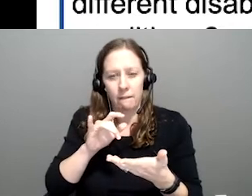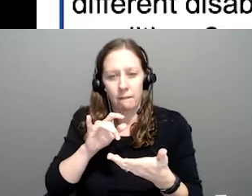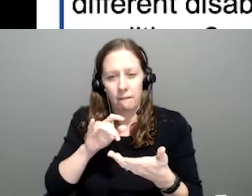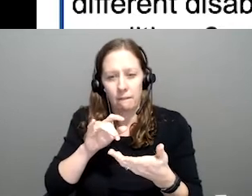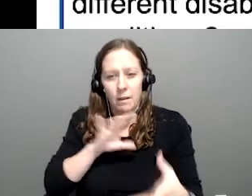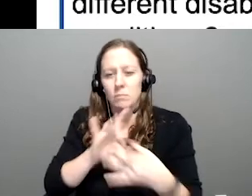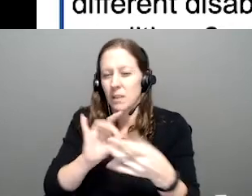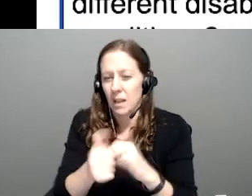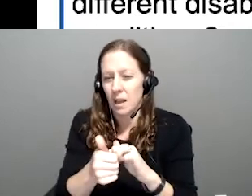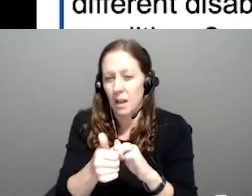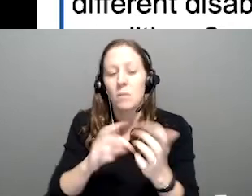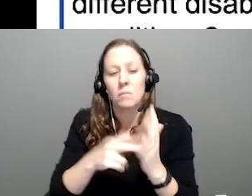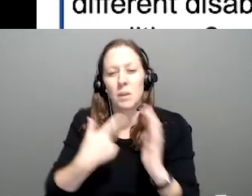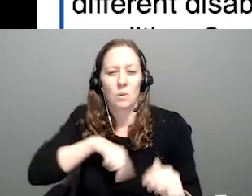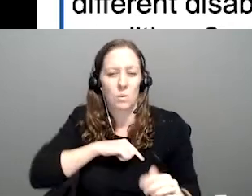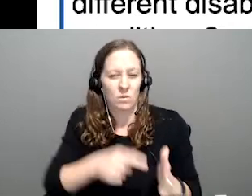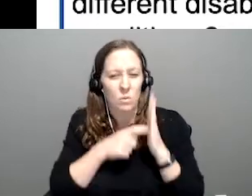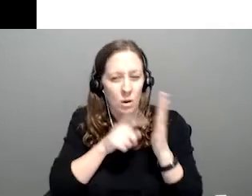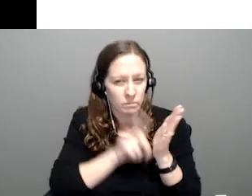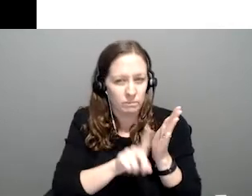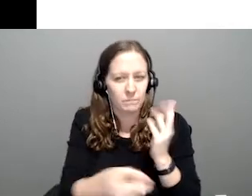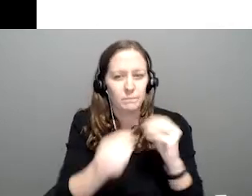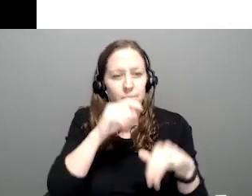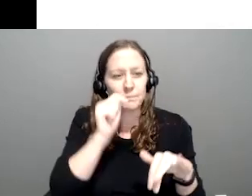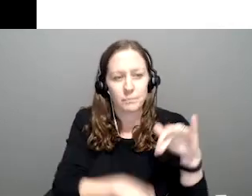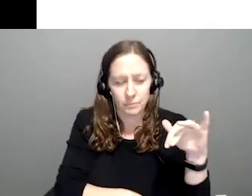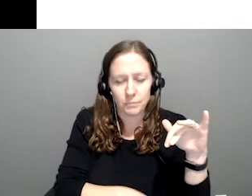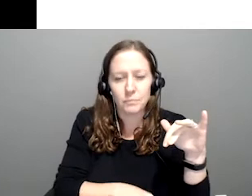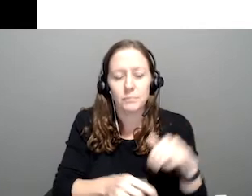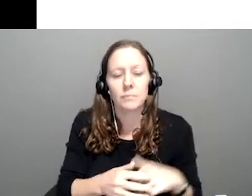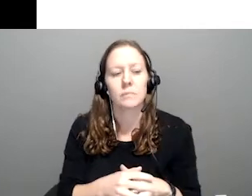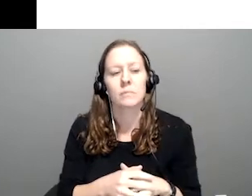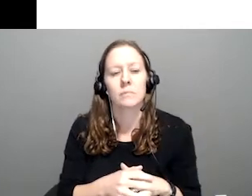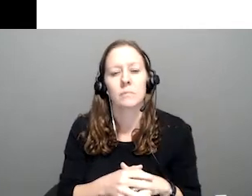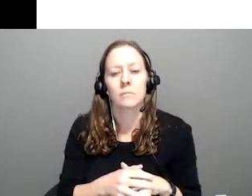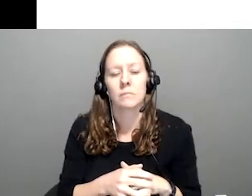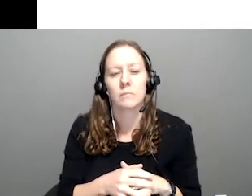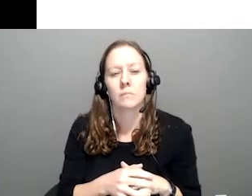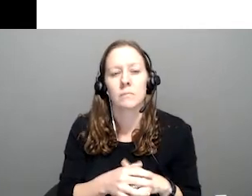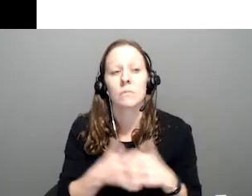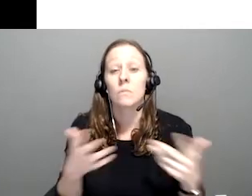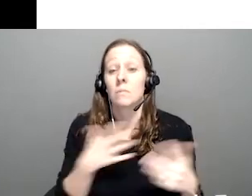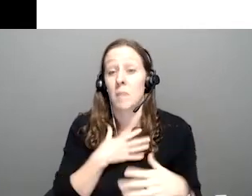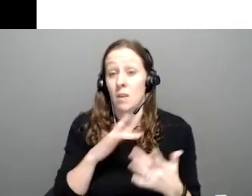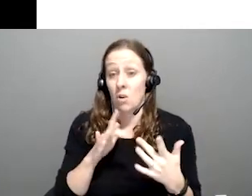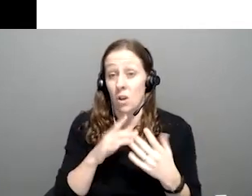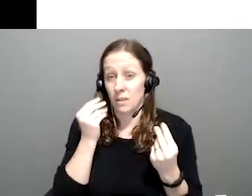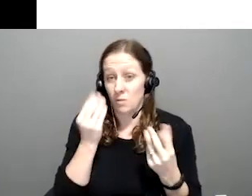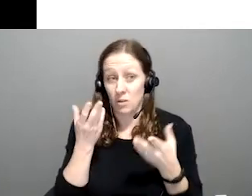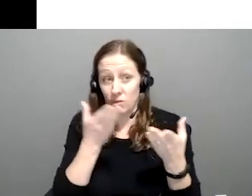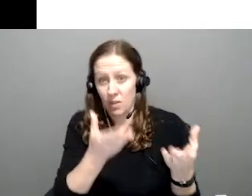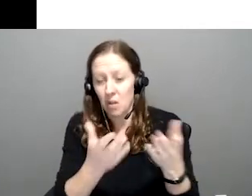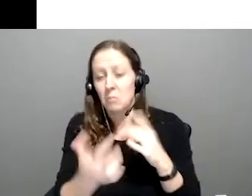explore a little bit more. And so I'm going to leave you there, but I also want to just highlight my contact information. If anyone wants to reach